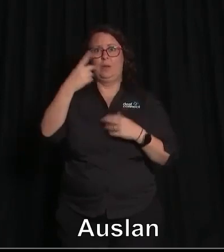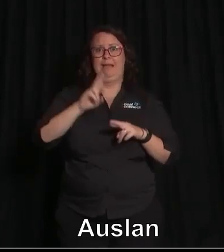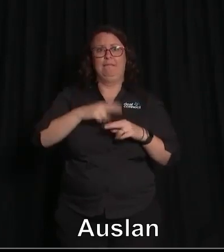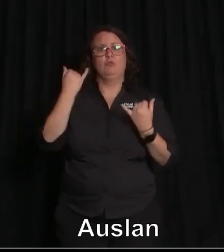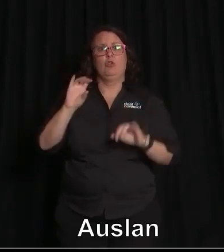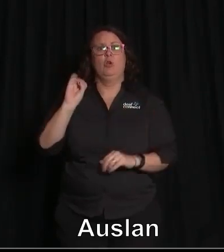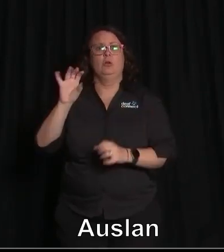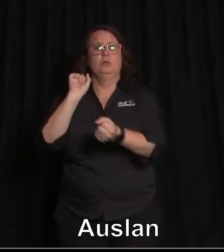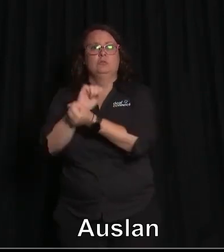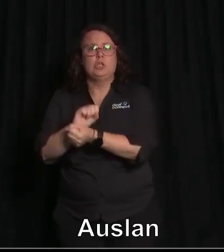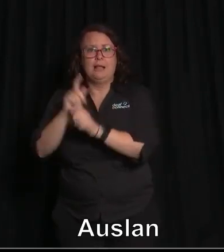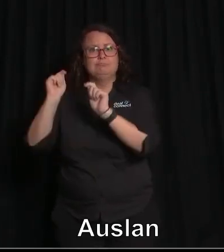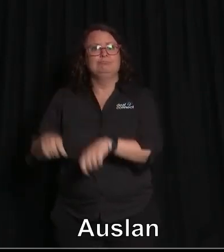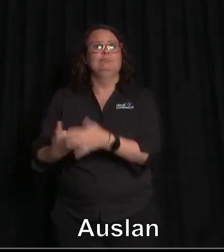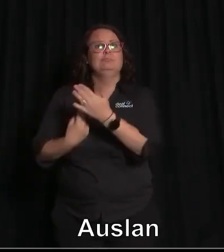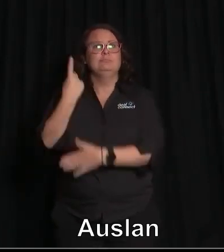up in prison.